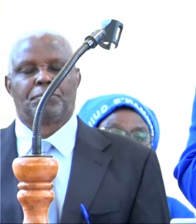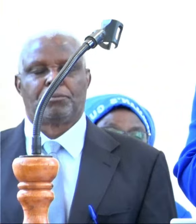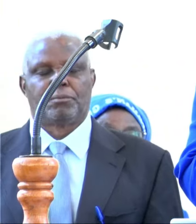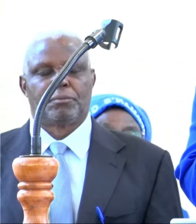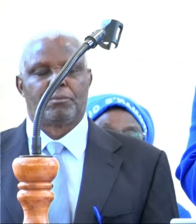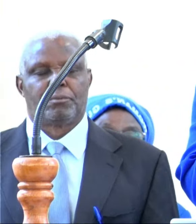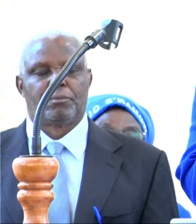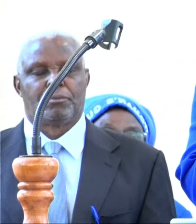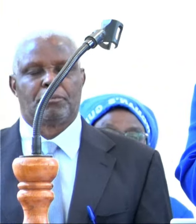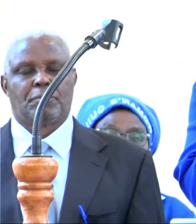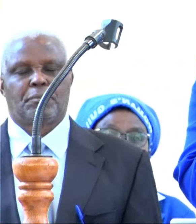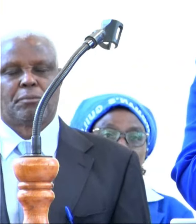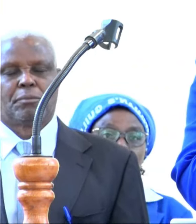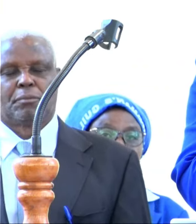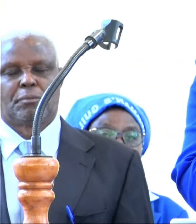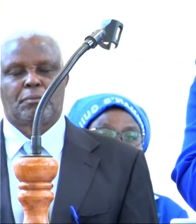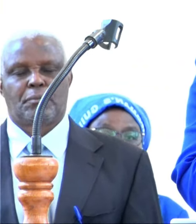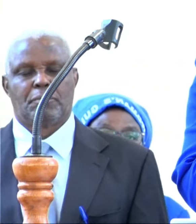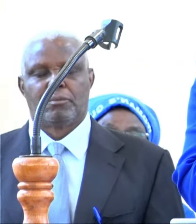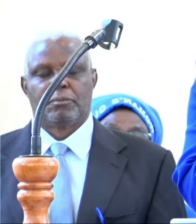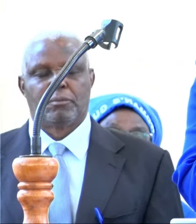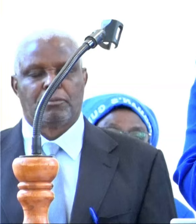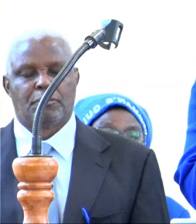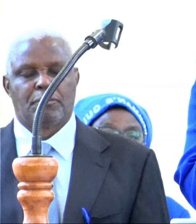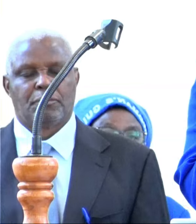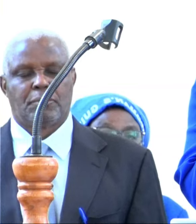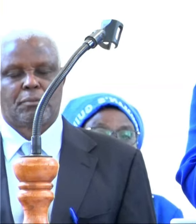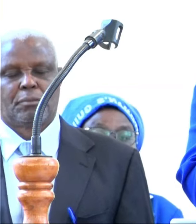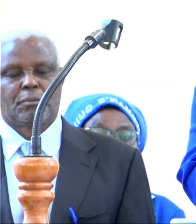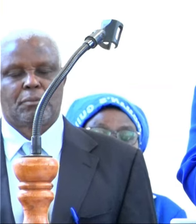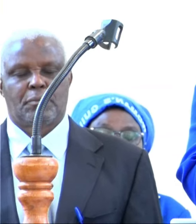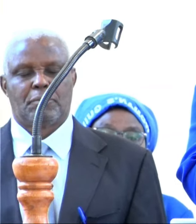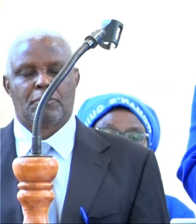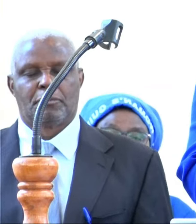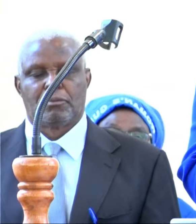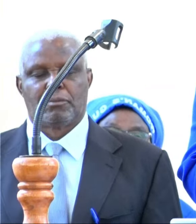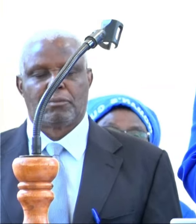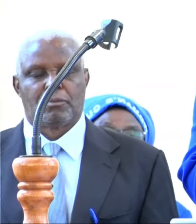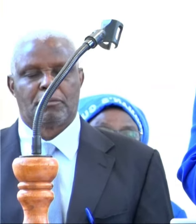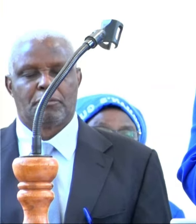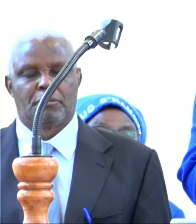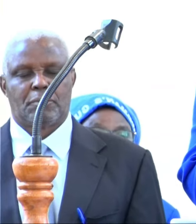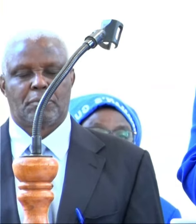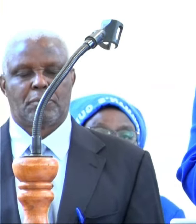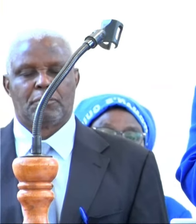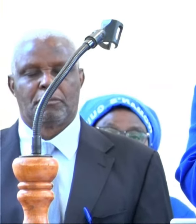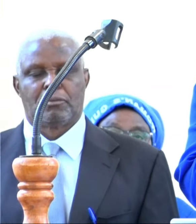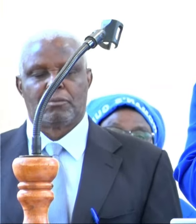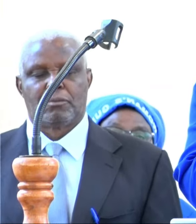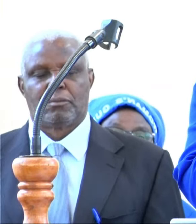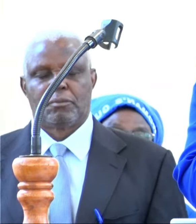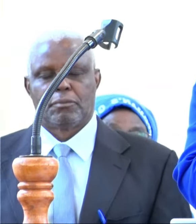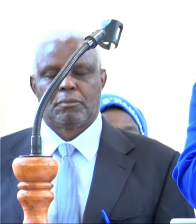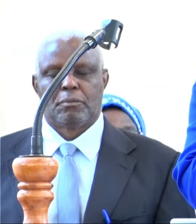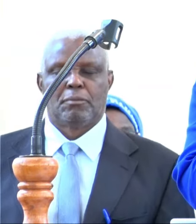us. And that is why you've gathered us here this morning, that we may be able to share in your word, that you may correct us, that you may guide us, that